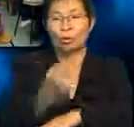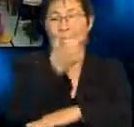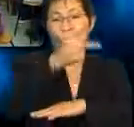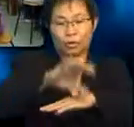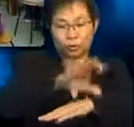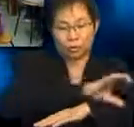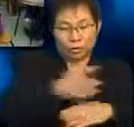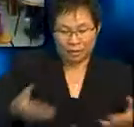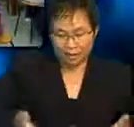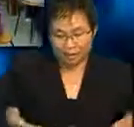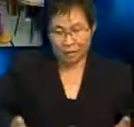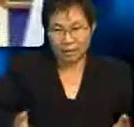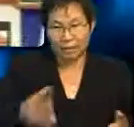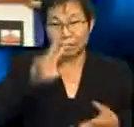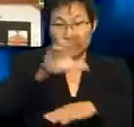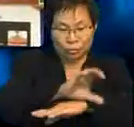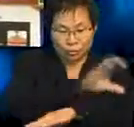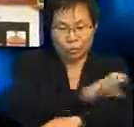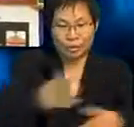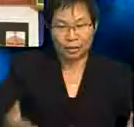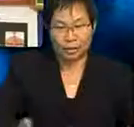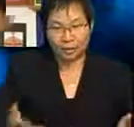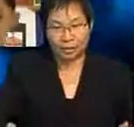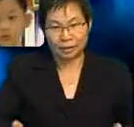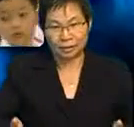As there are only 3 computers here,